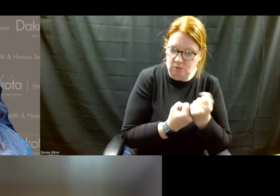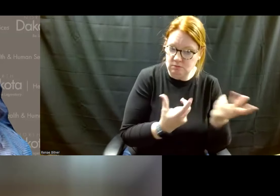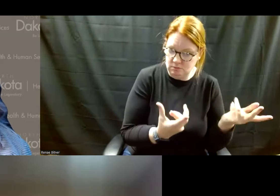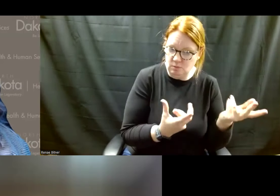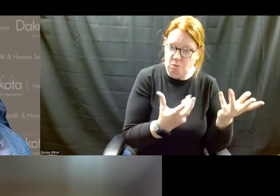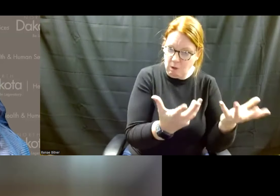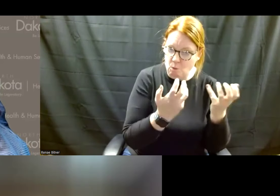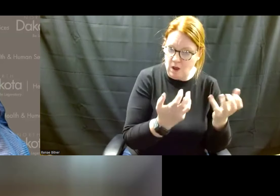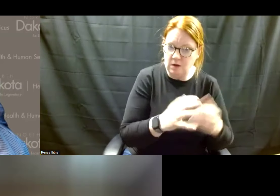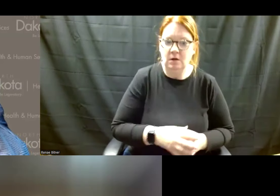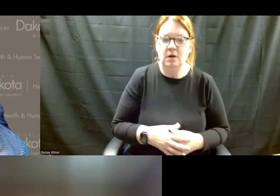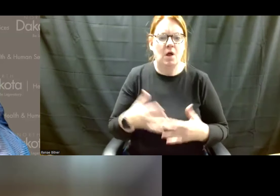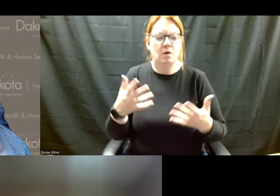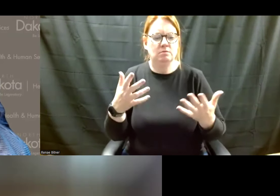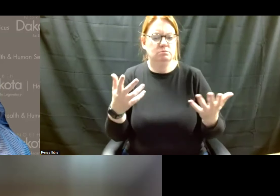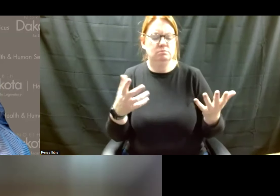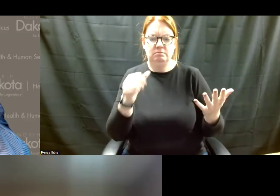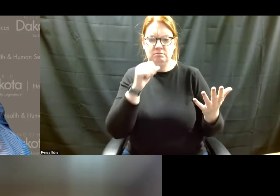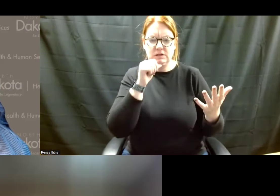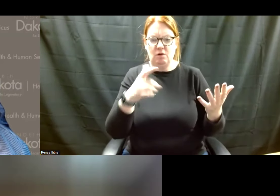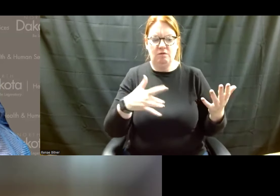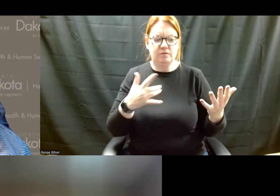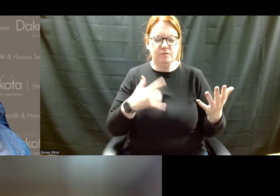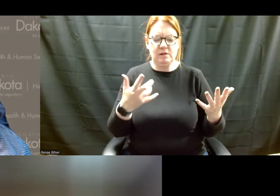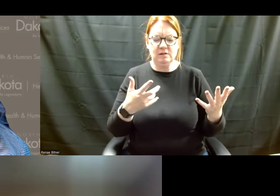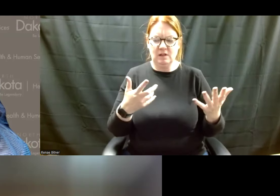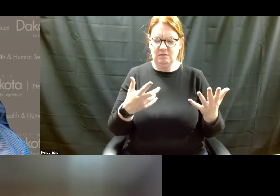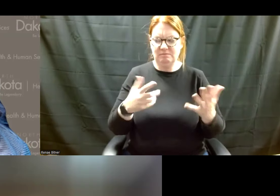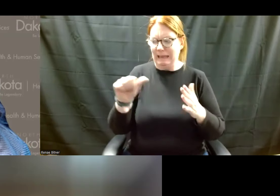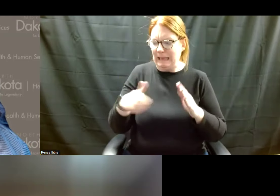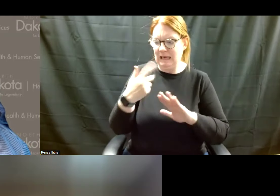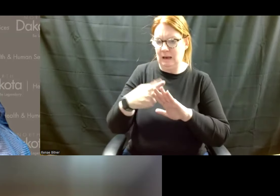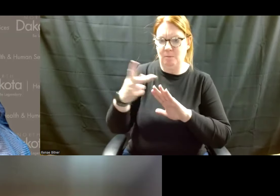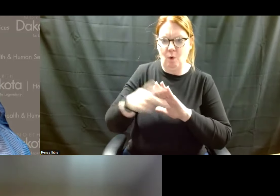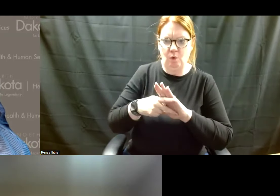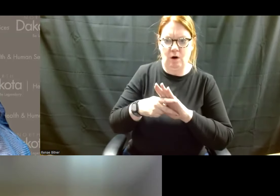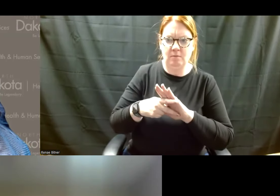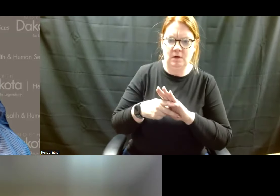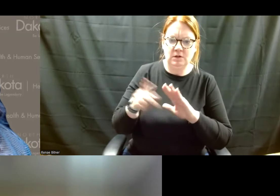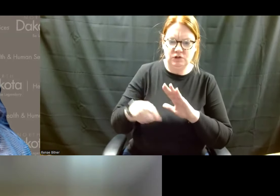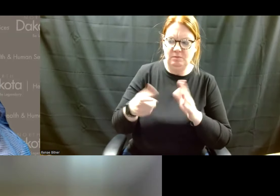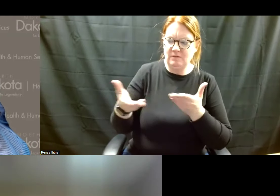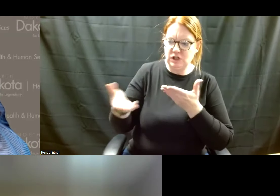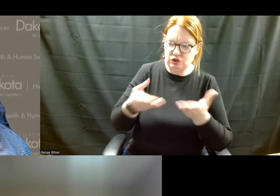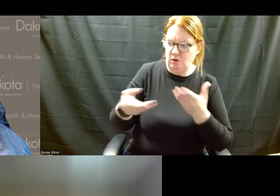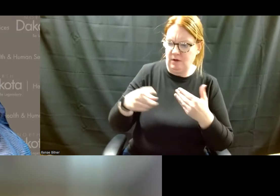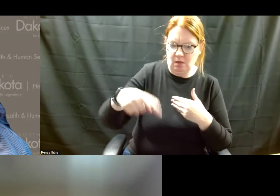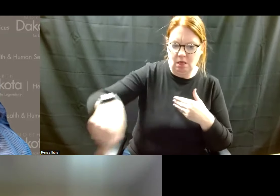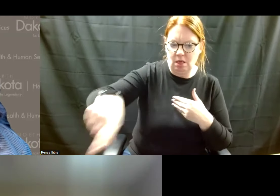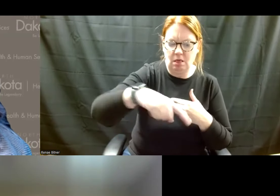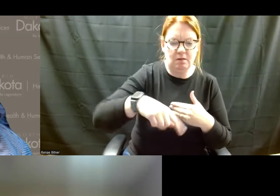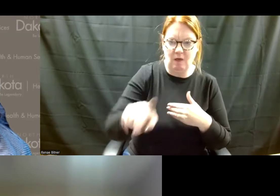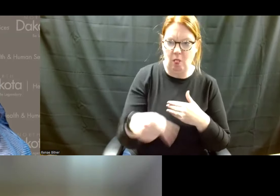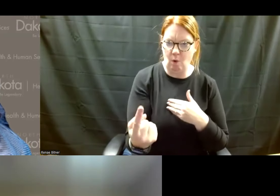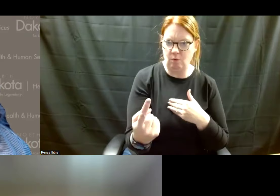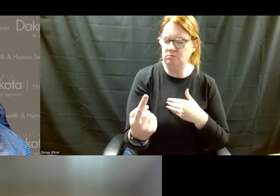expect a district or a regional program to have to be serving those kiddos all by themselves. We want them